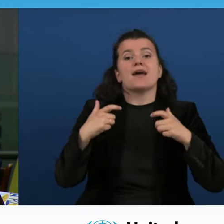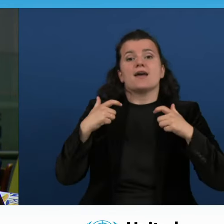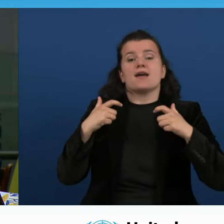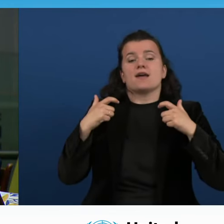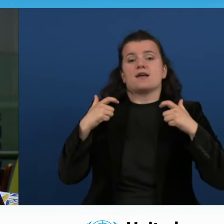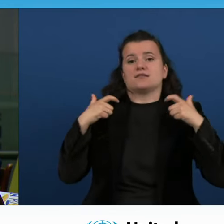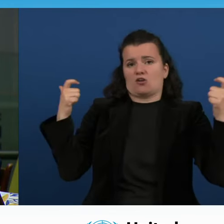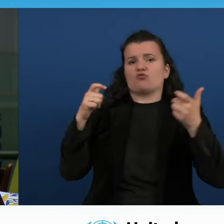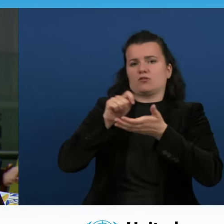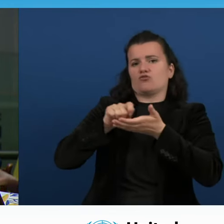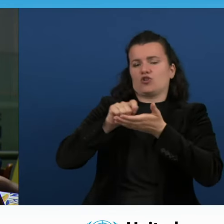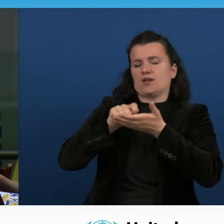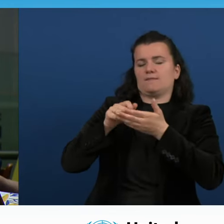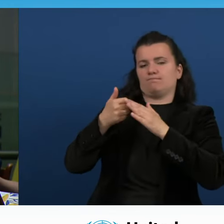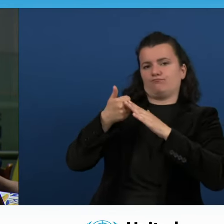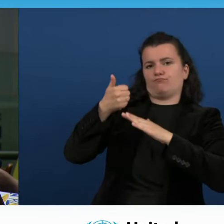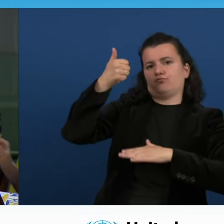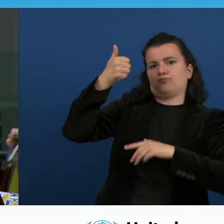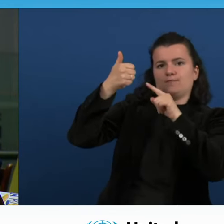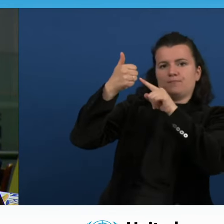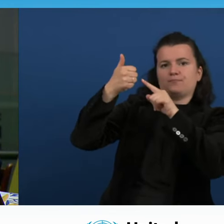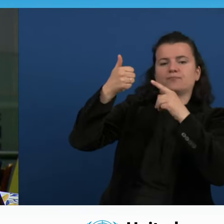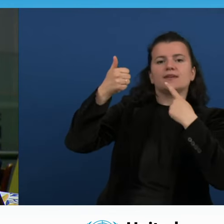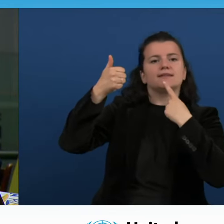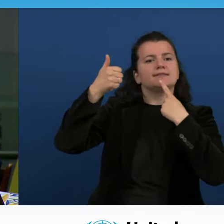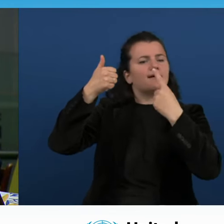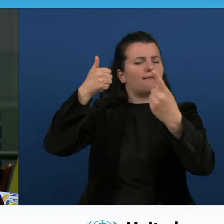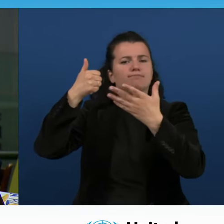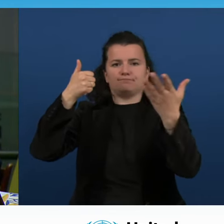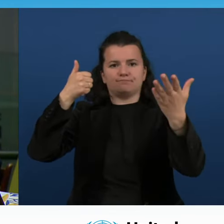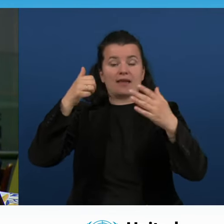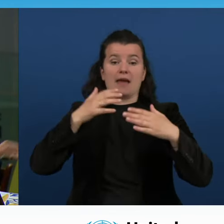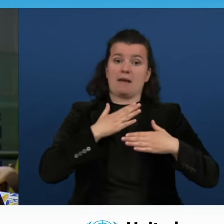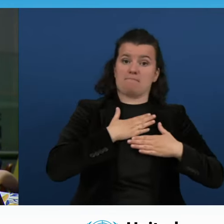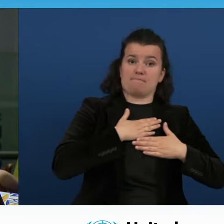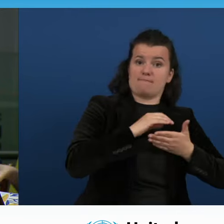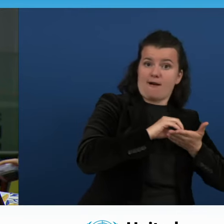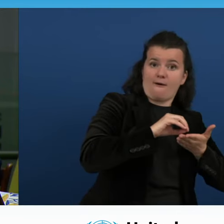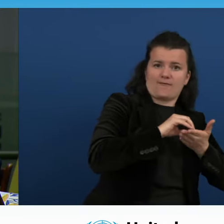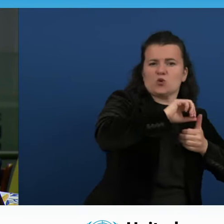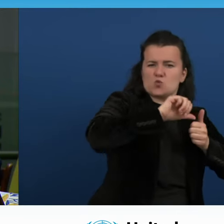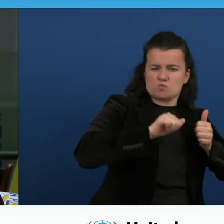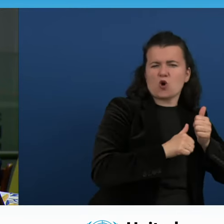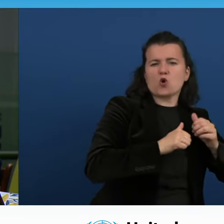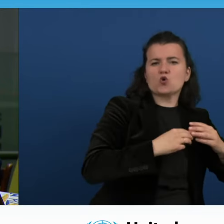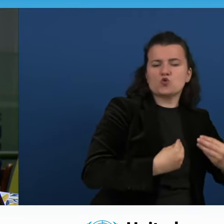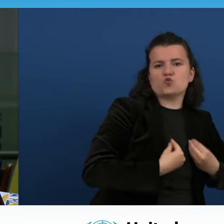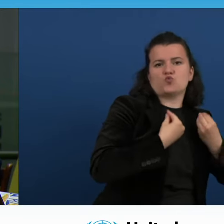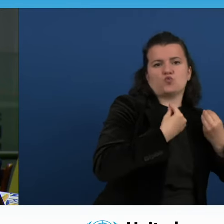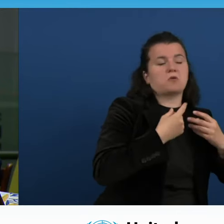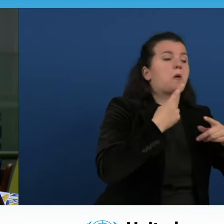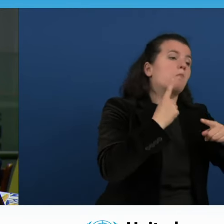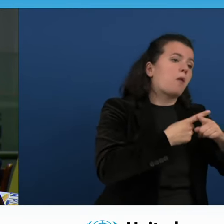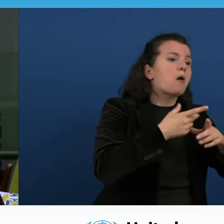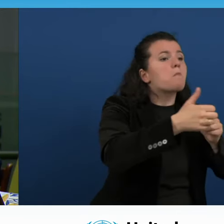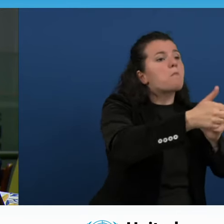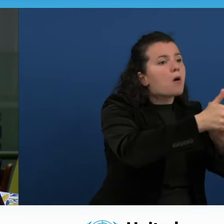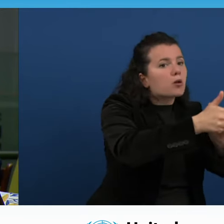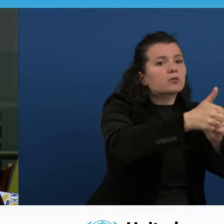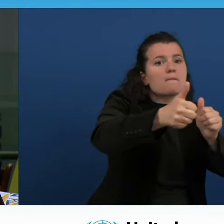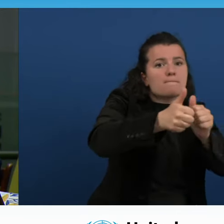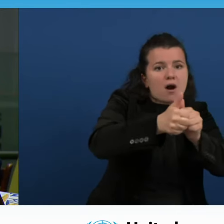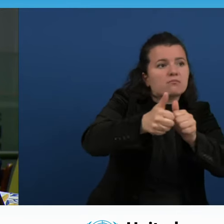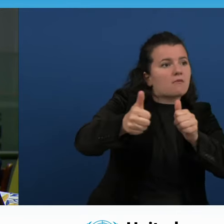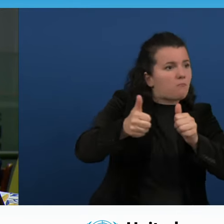our office and with a lot of support of other partners, we are promoting and we have launched